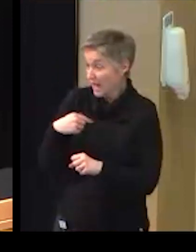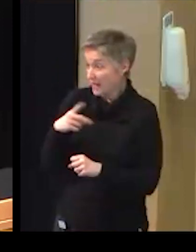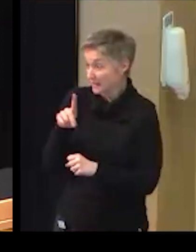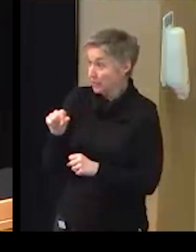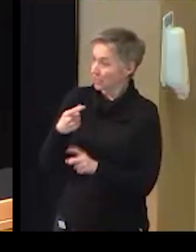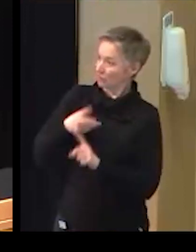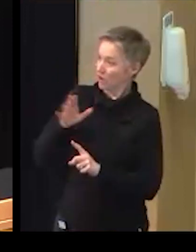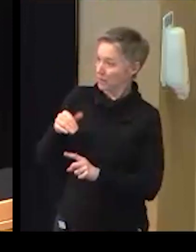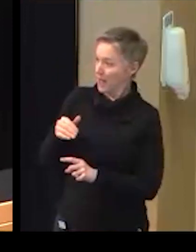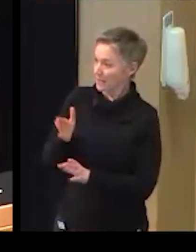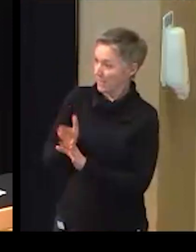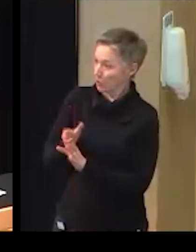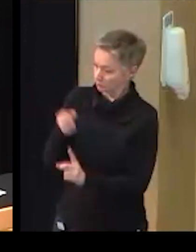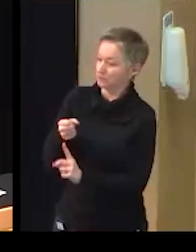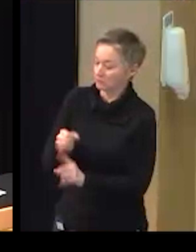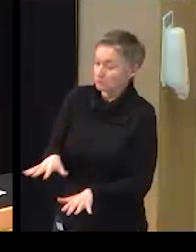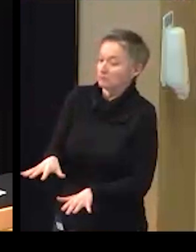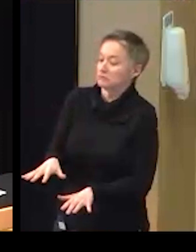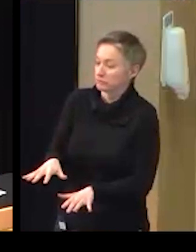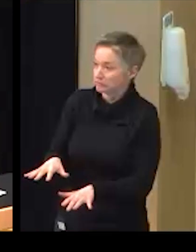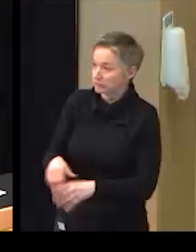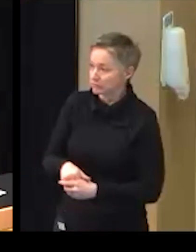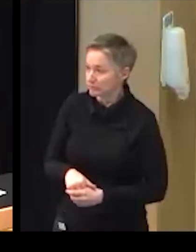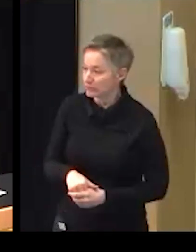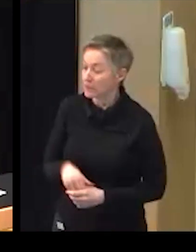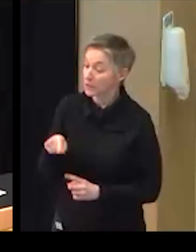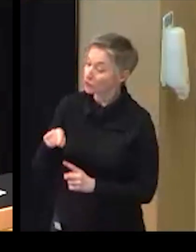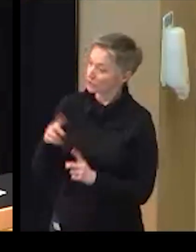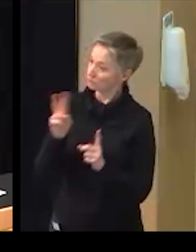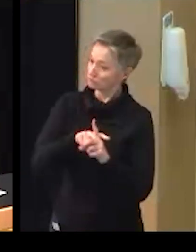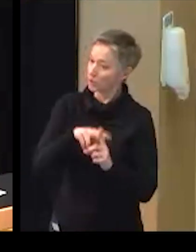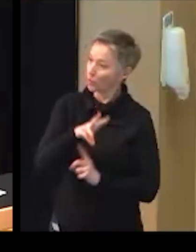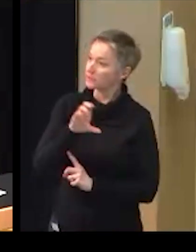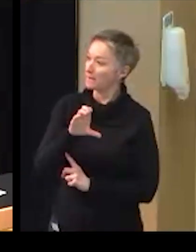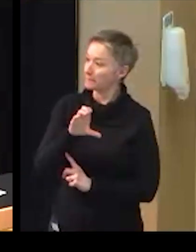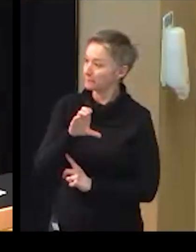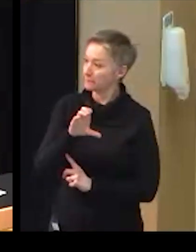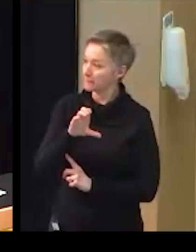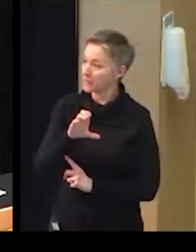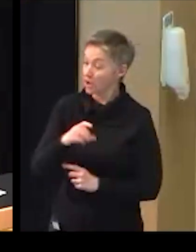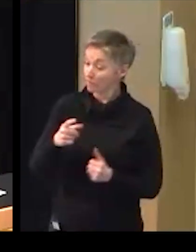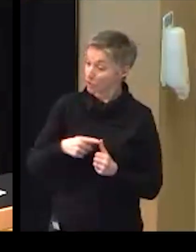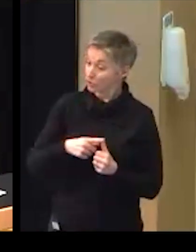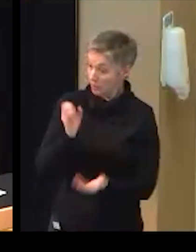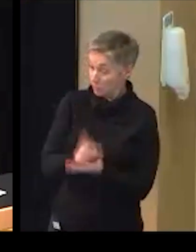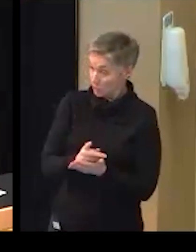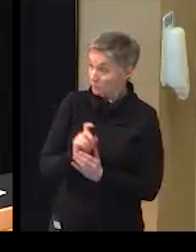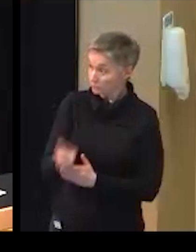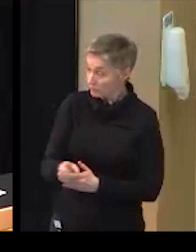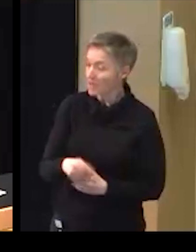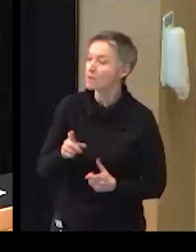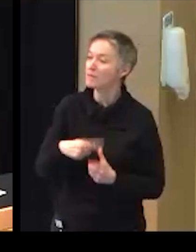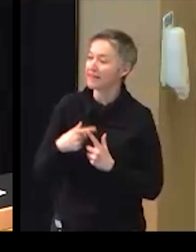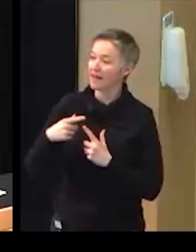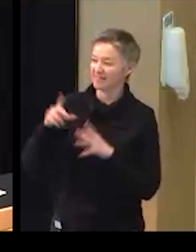that psychological insult. And she filed a workers' comp claim. At first it was granted, but it was appealed